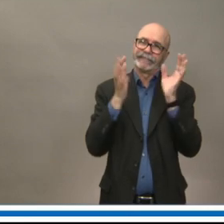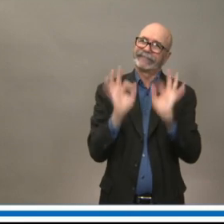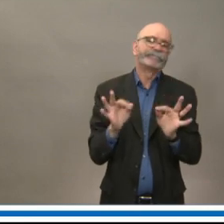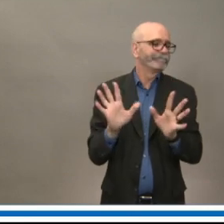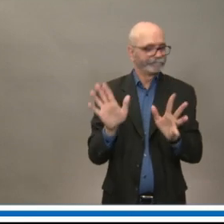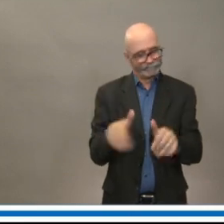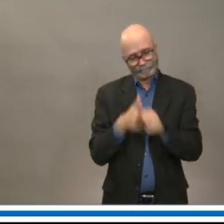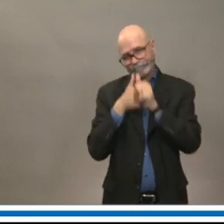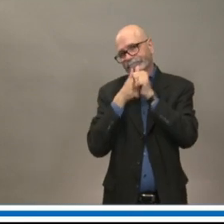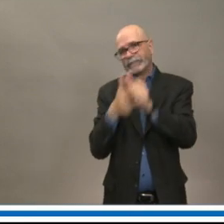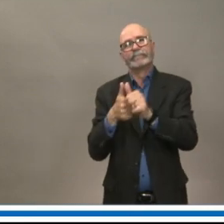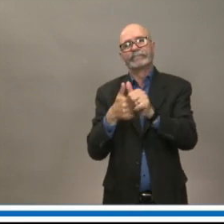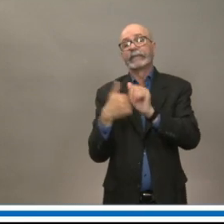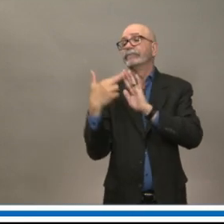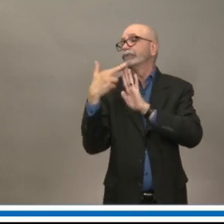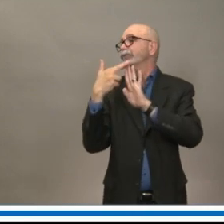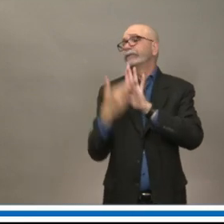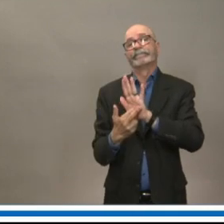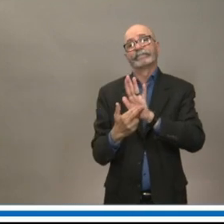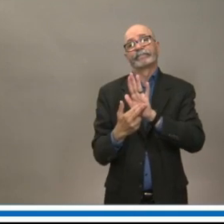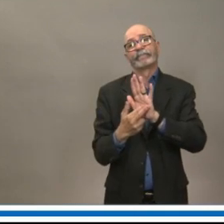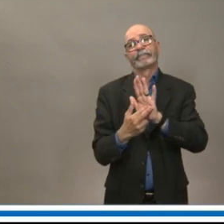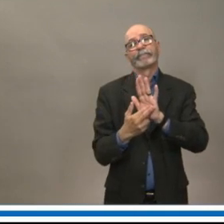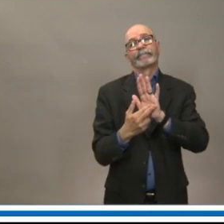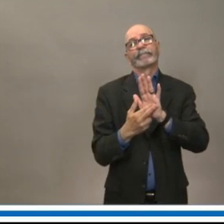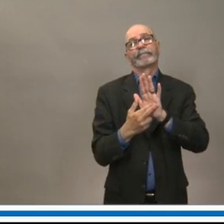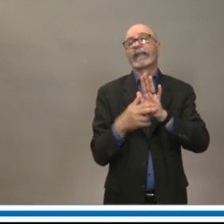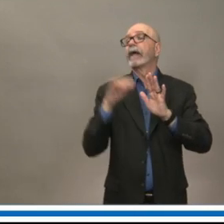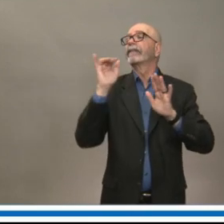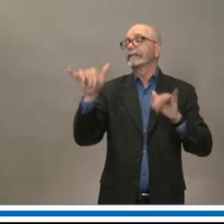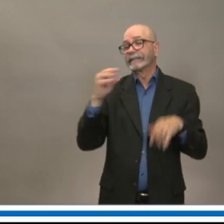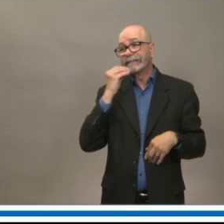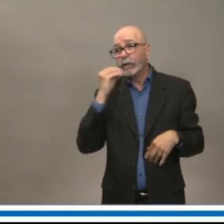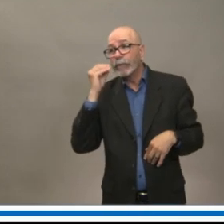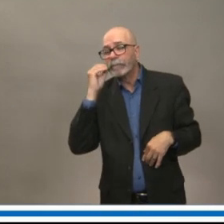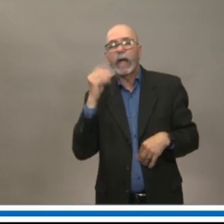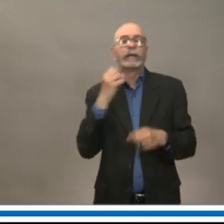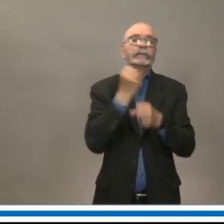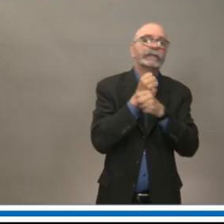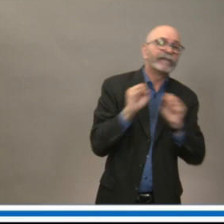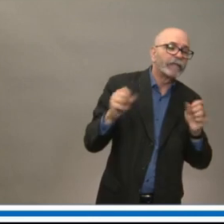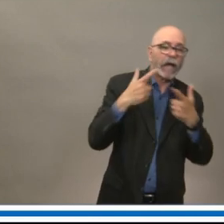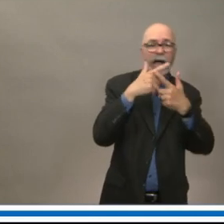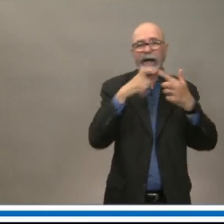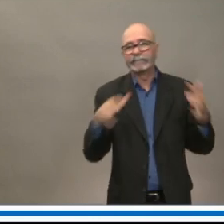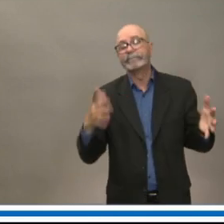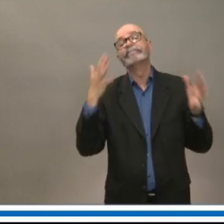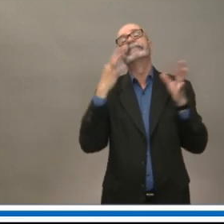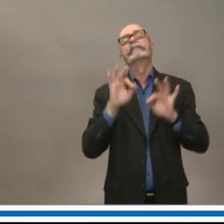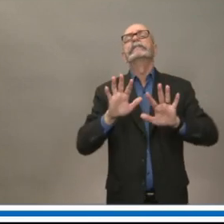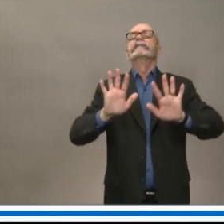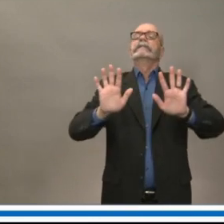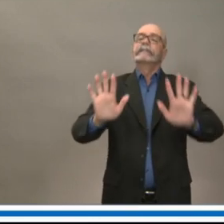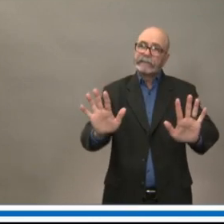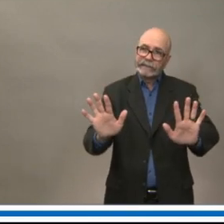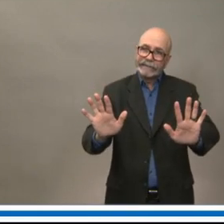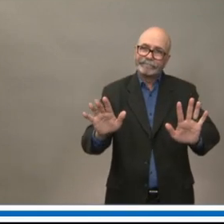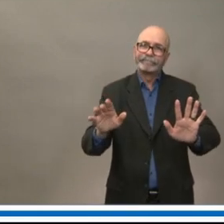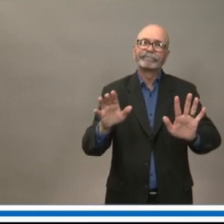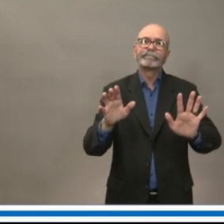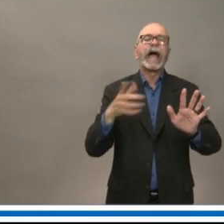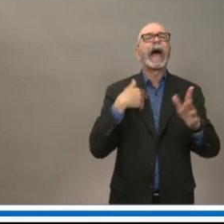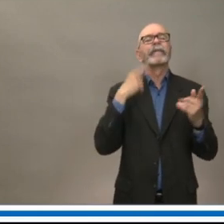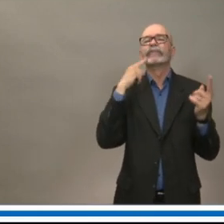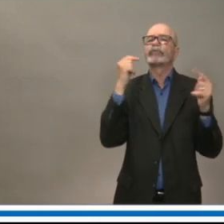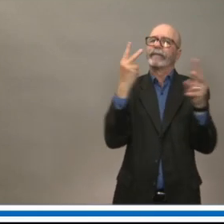around reducing essential travel, staying home as close as possible. It's always trying to find the balance. Part of